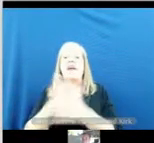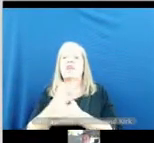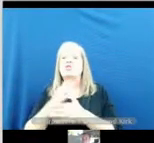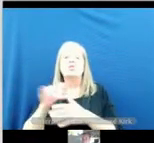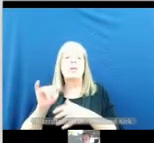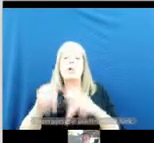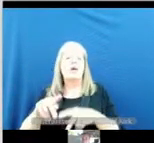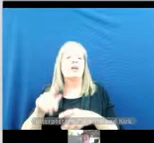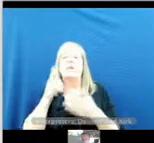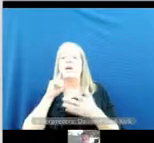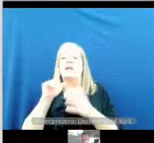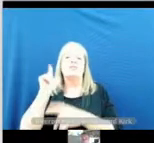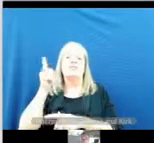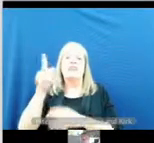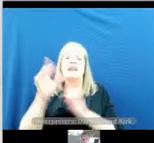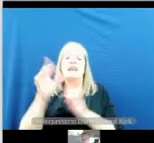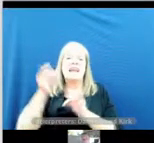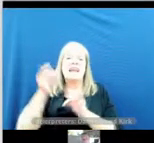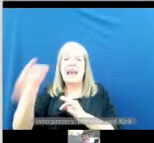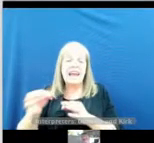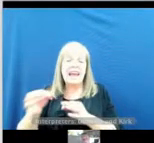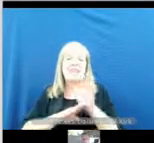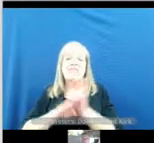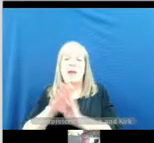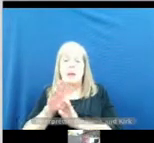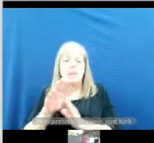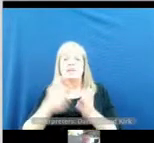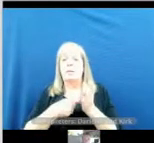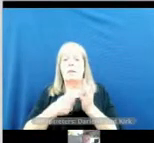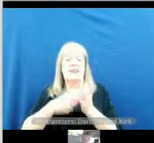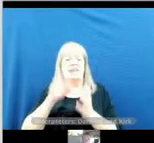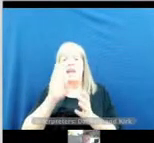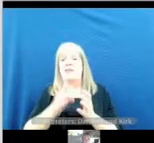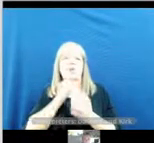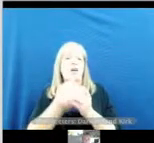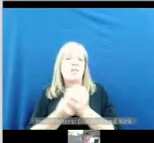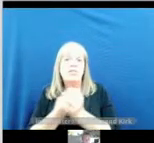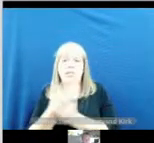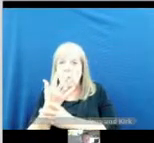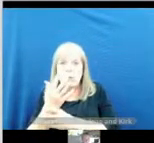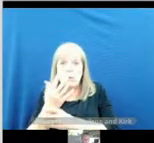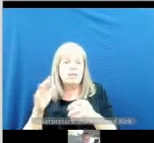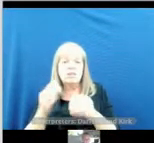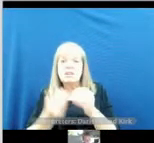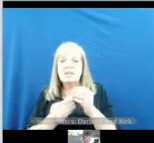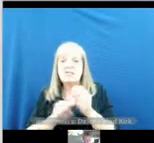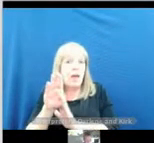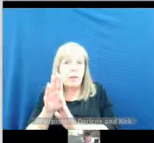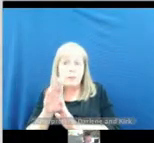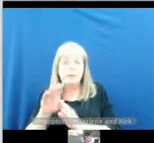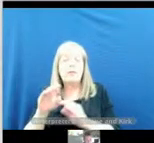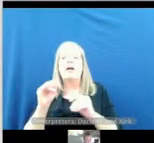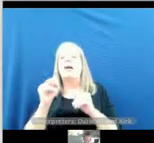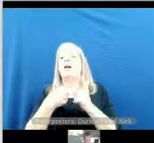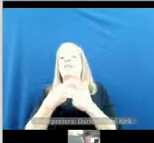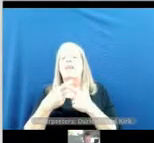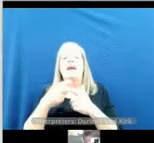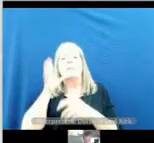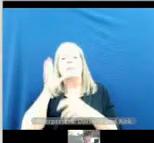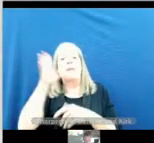developed, and families then have to make a decision about hormone replacement therapies and those sort of things.